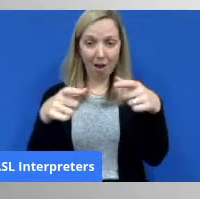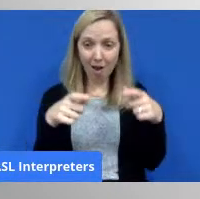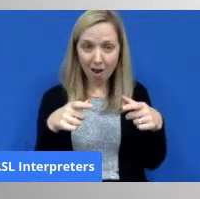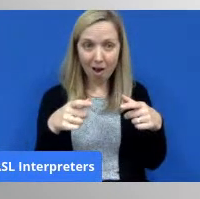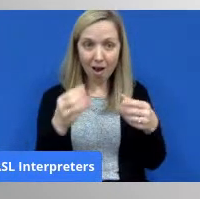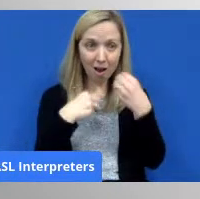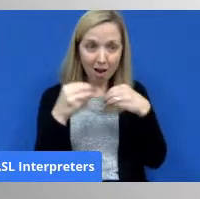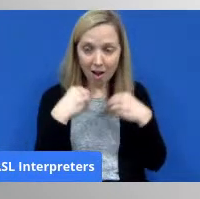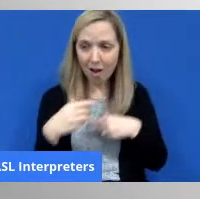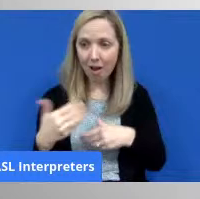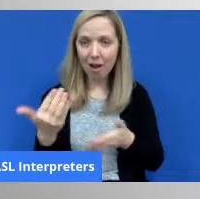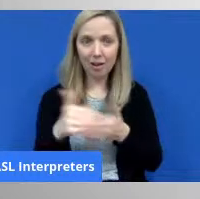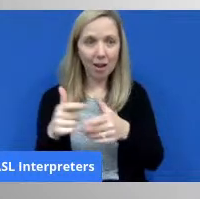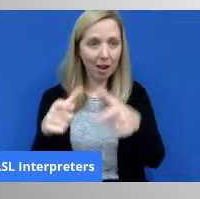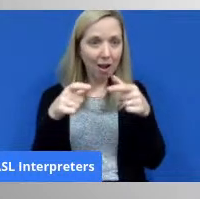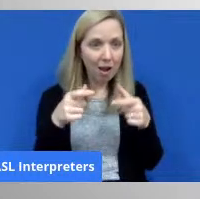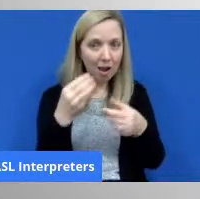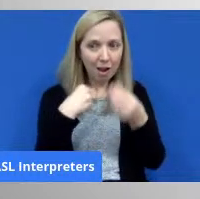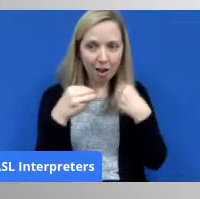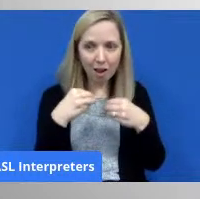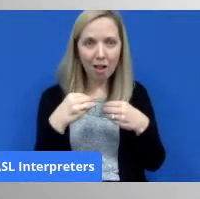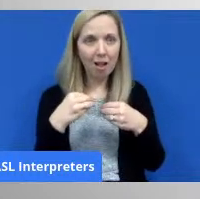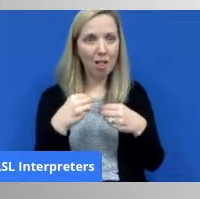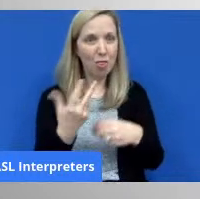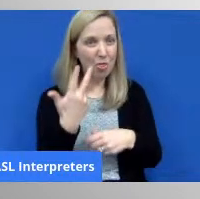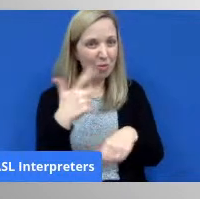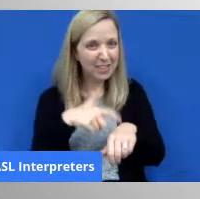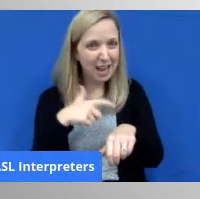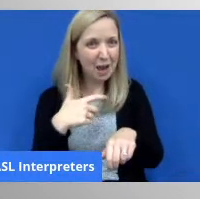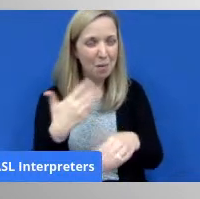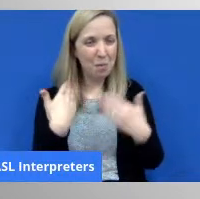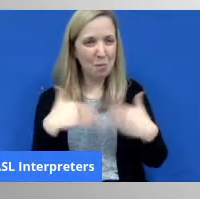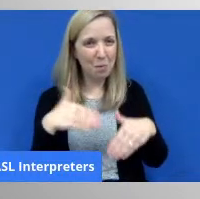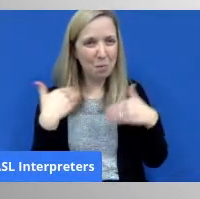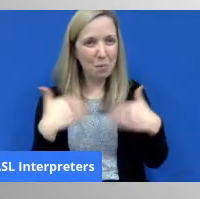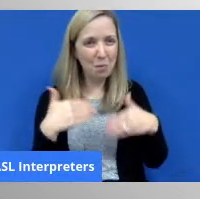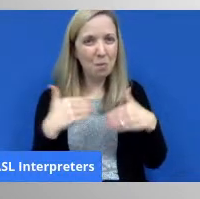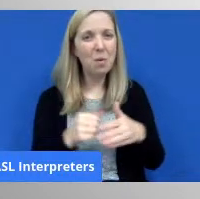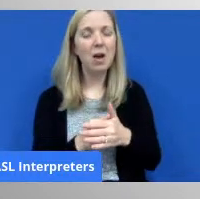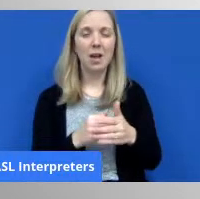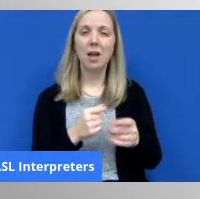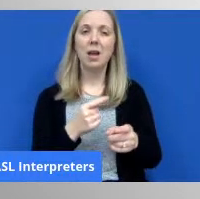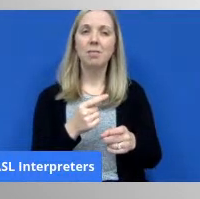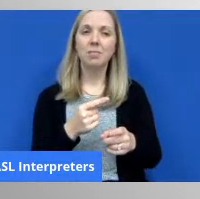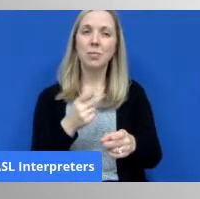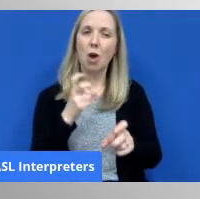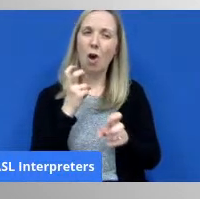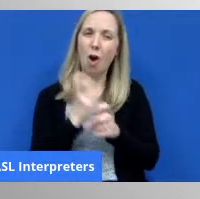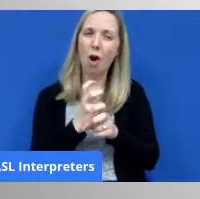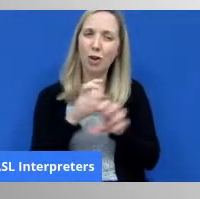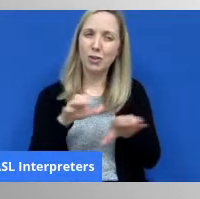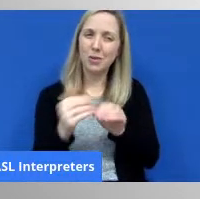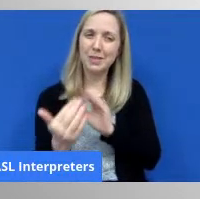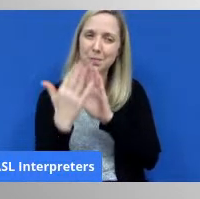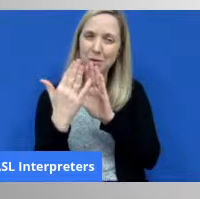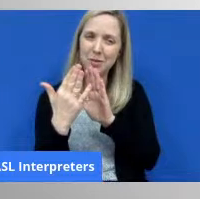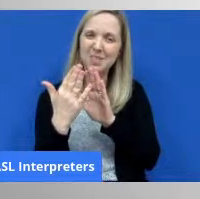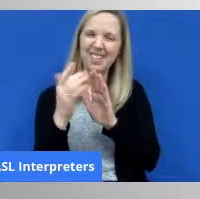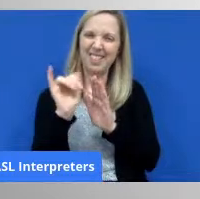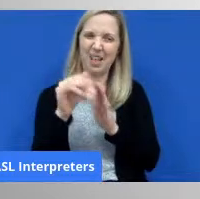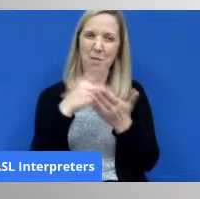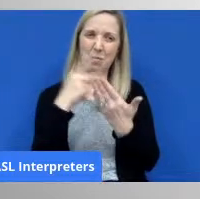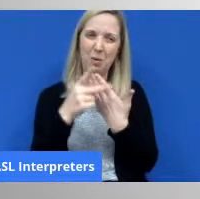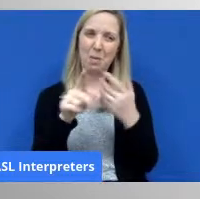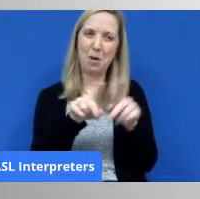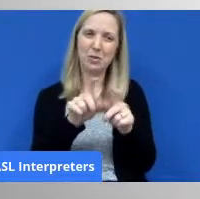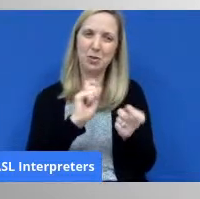obviously with the pandemic, we were unable to do this program in person, so we have pivoted that to a virtual program.